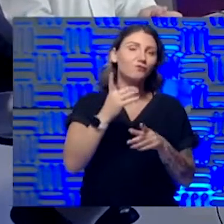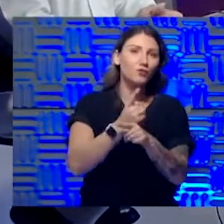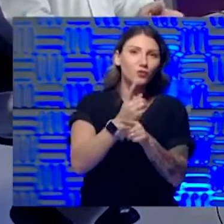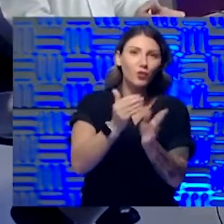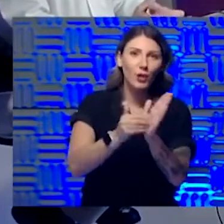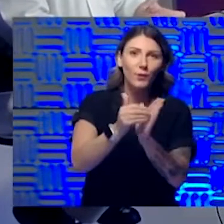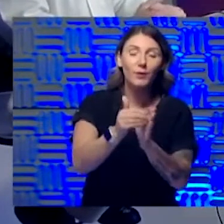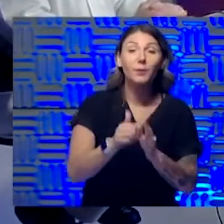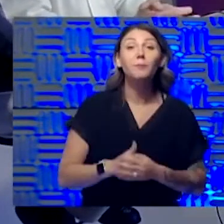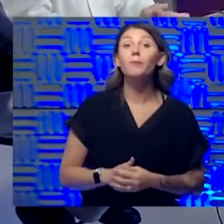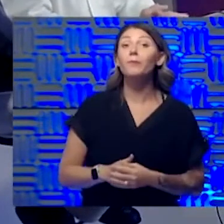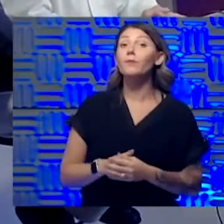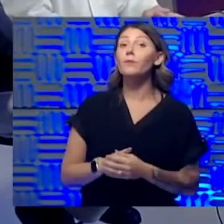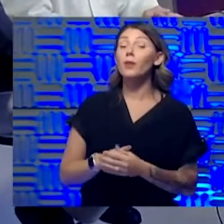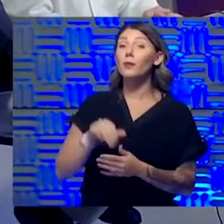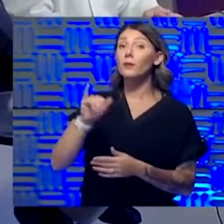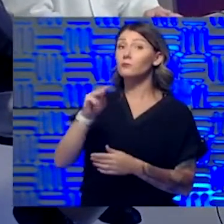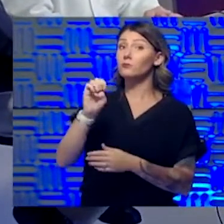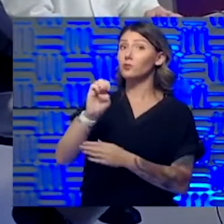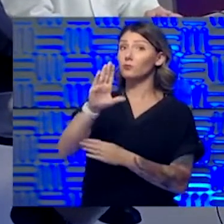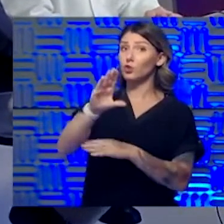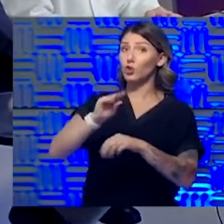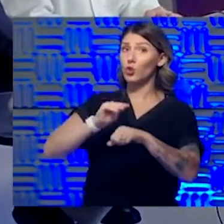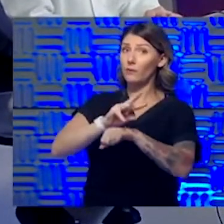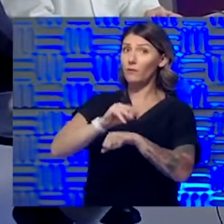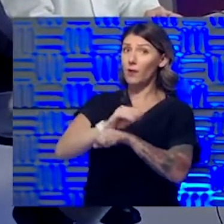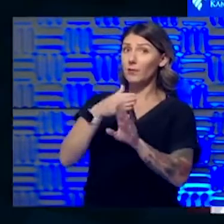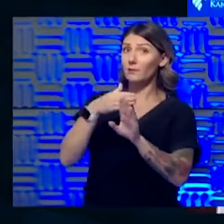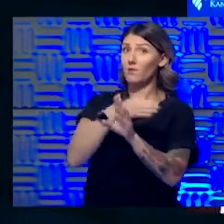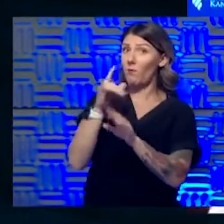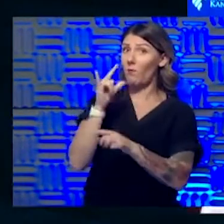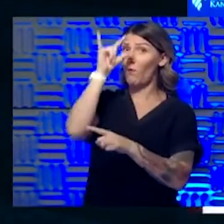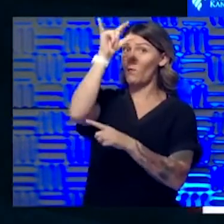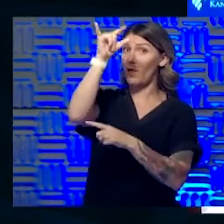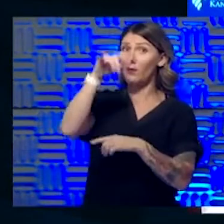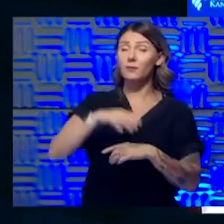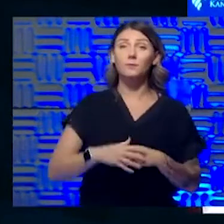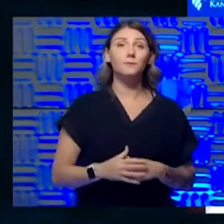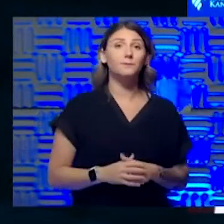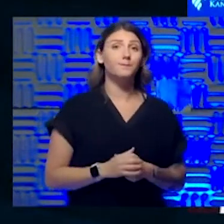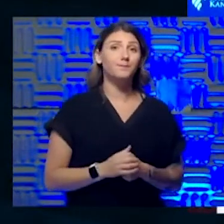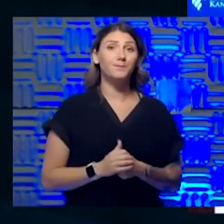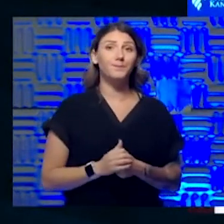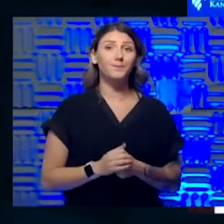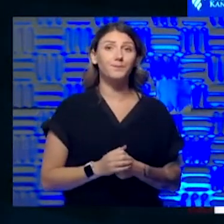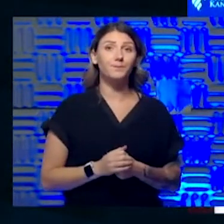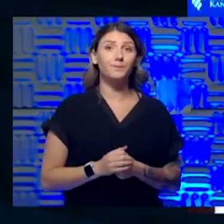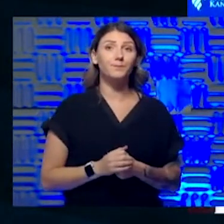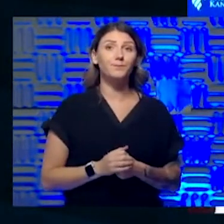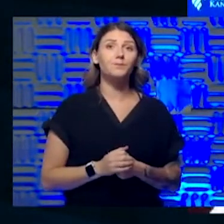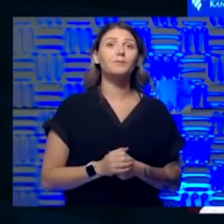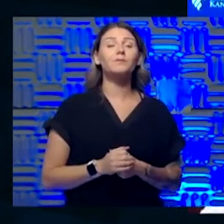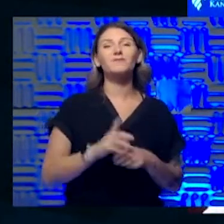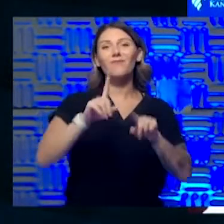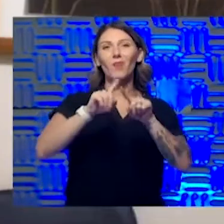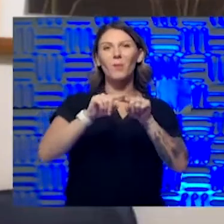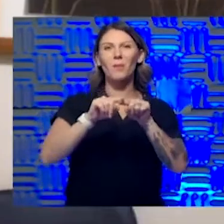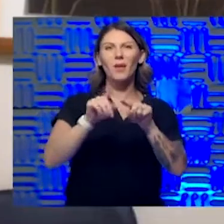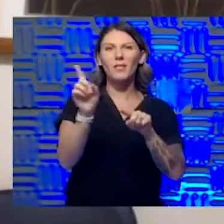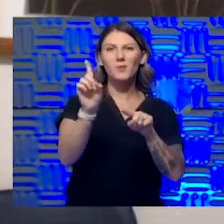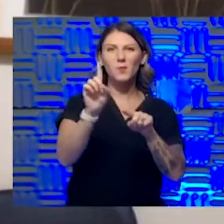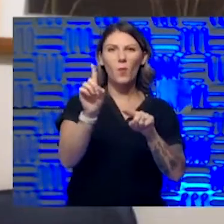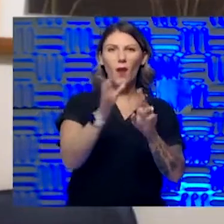Jamie, what advice would you have for your patients before they fly right now? Where they are in their cancer journey, I think,